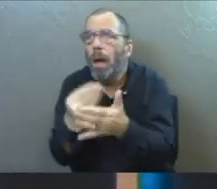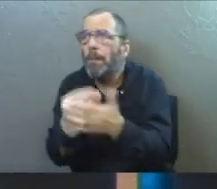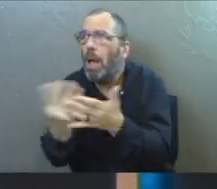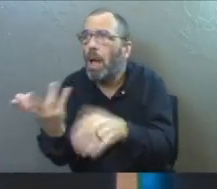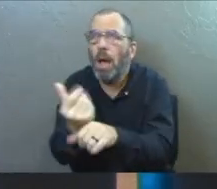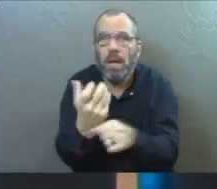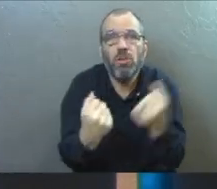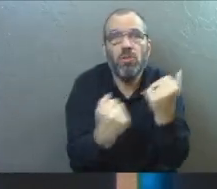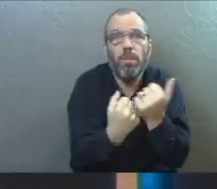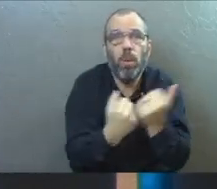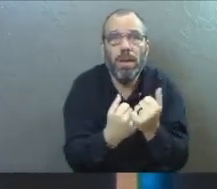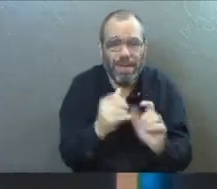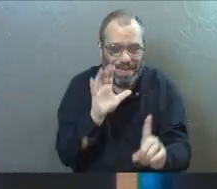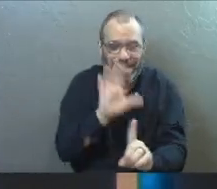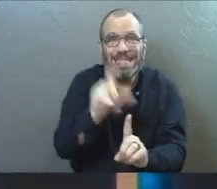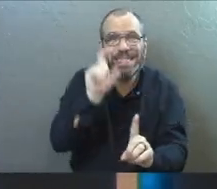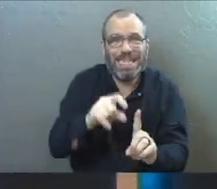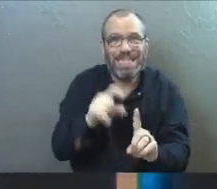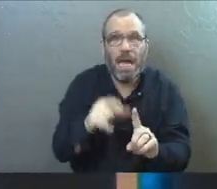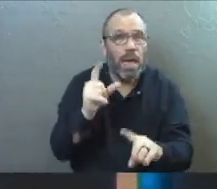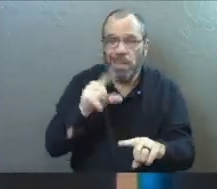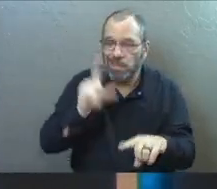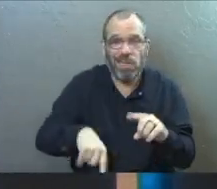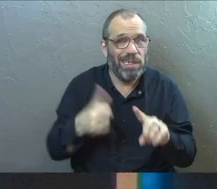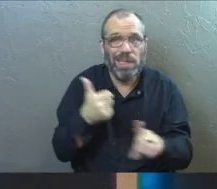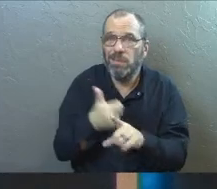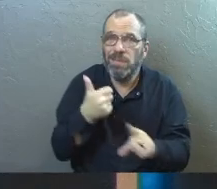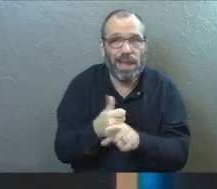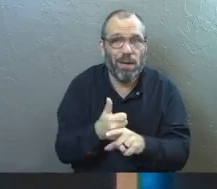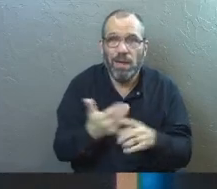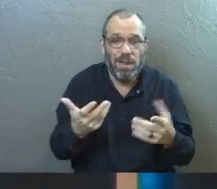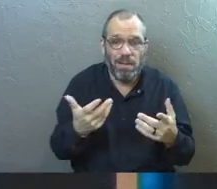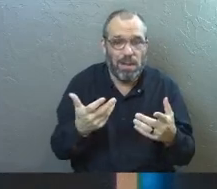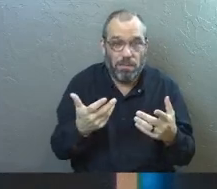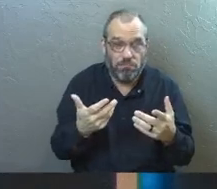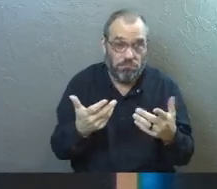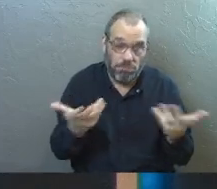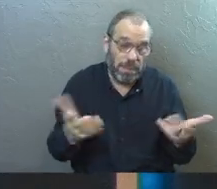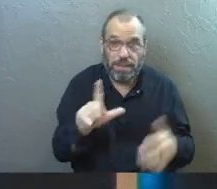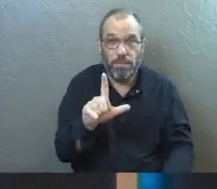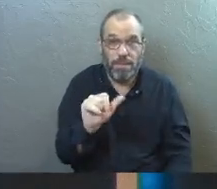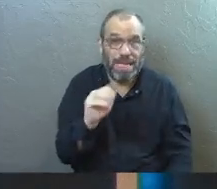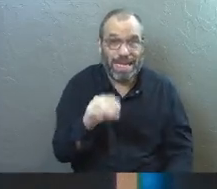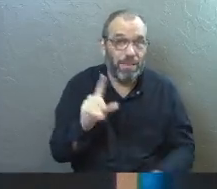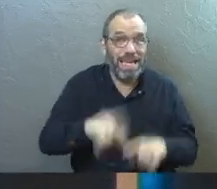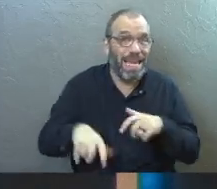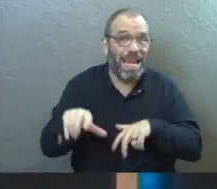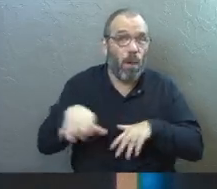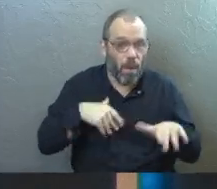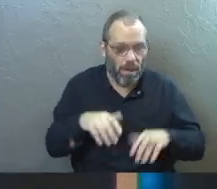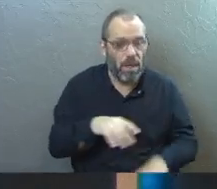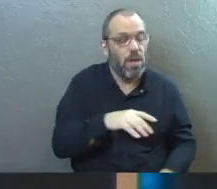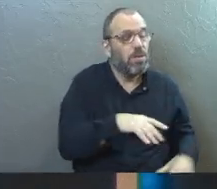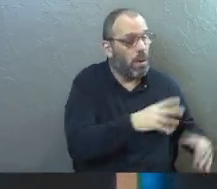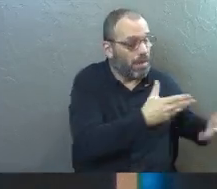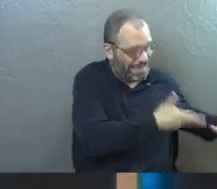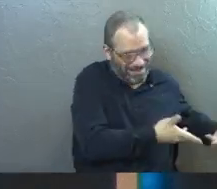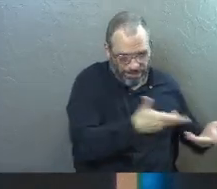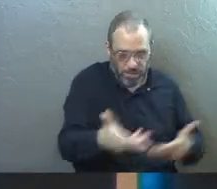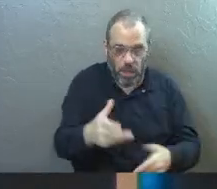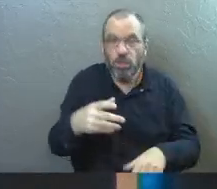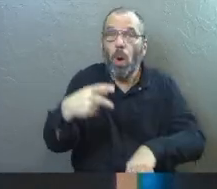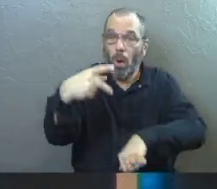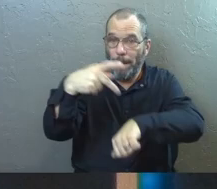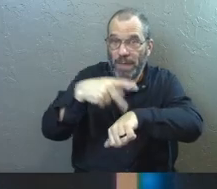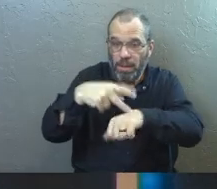to support him, to meet his needs, because he was unable to do it due to him being lame. And so he's at the gates, and Peter and